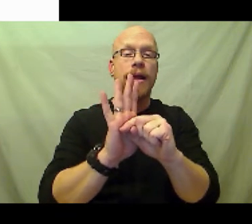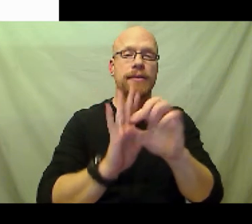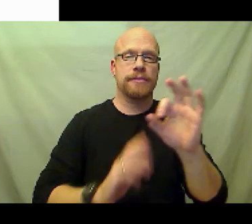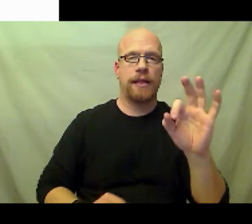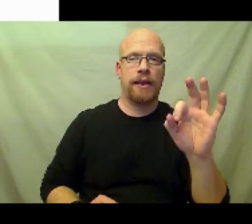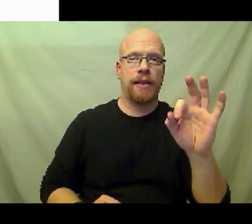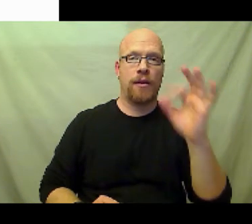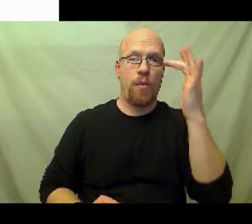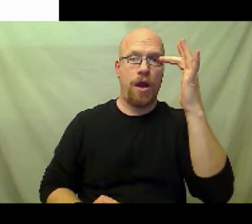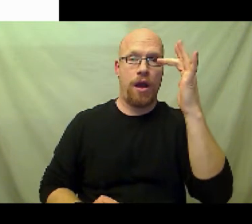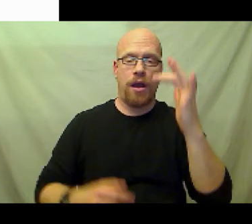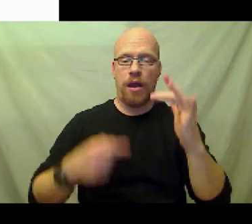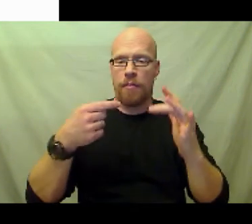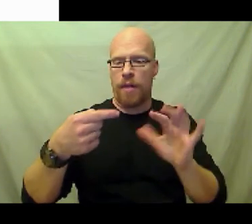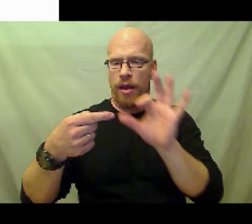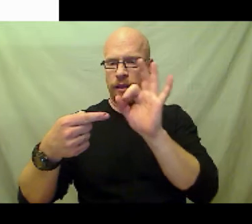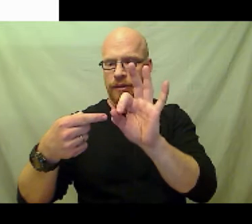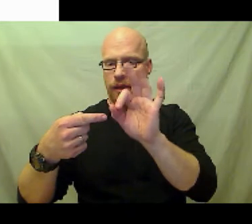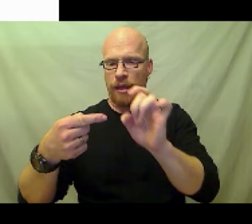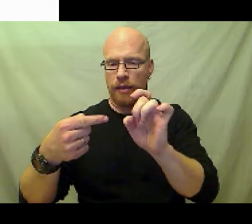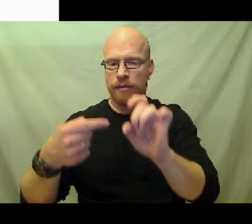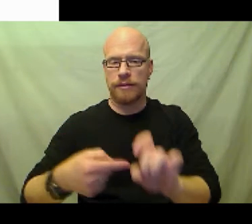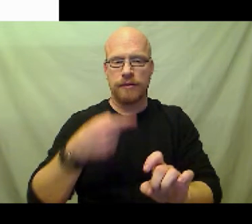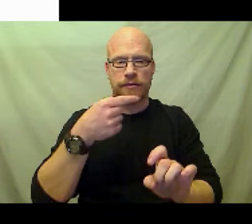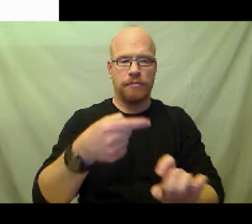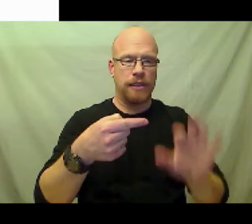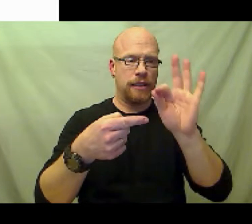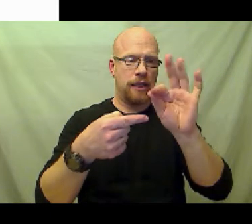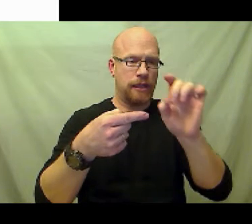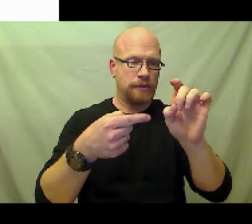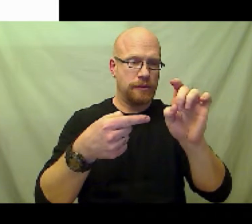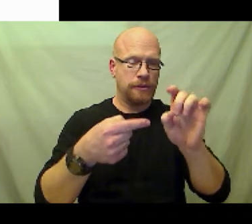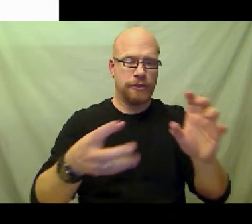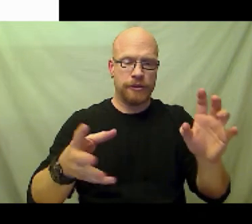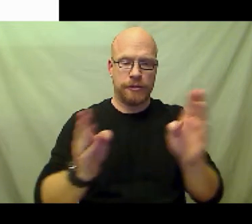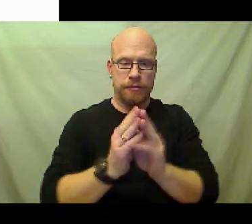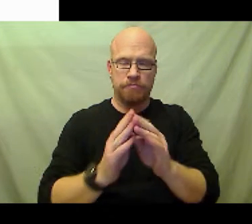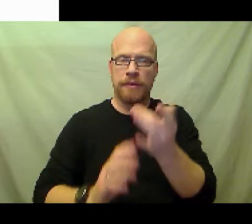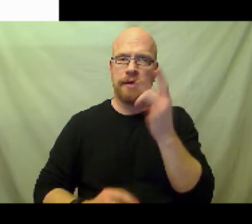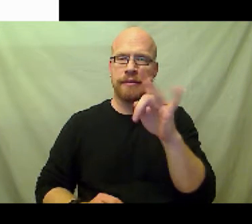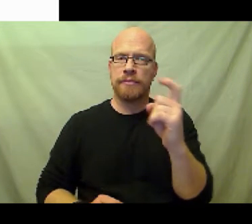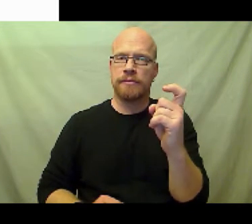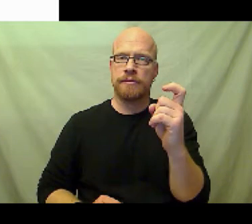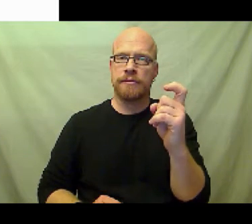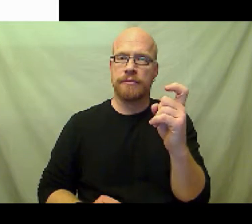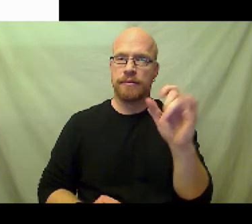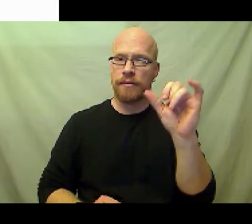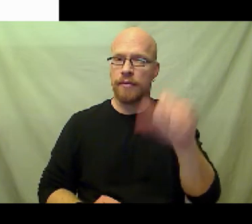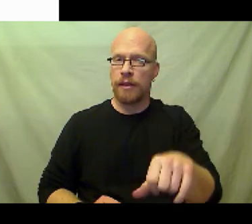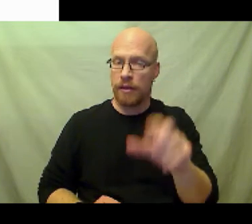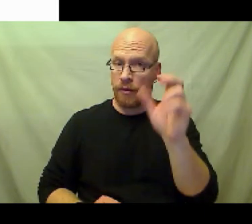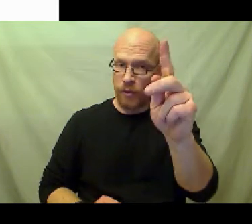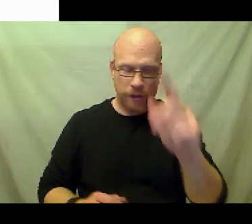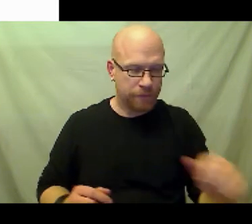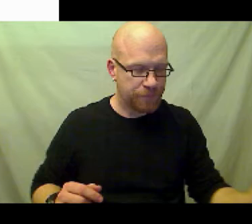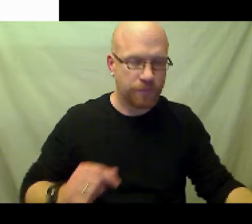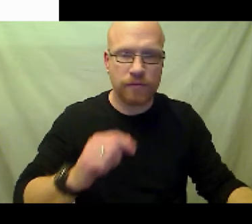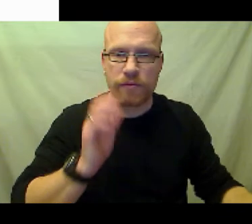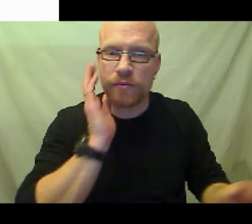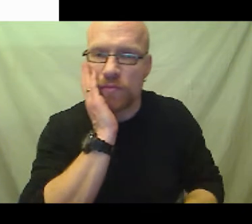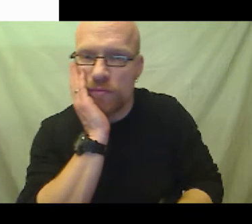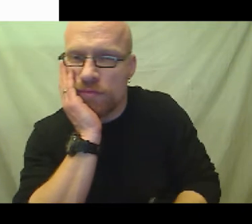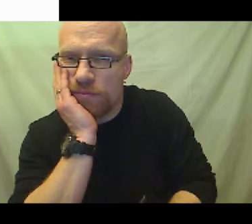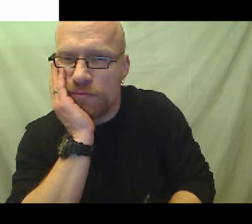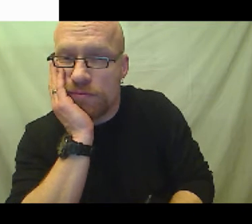so the answer is x minus 9 parentheses squared, because negative 9x and negative